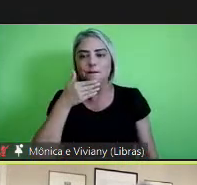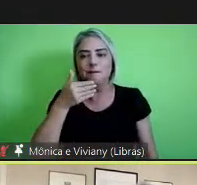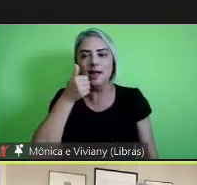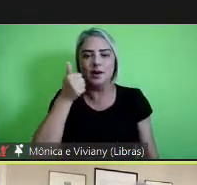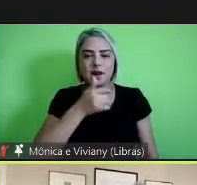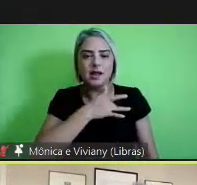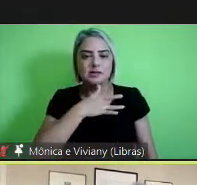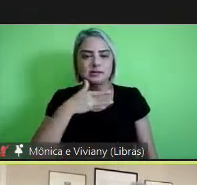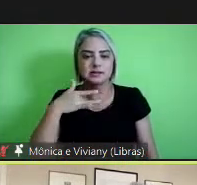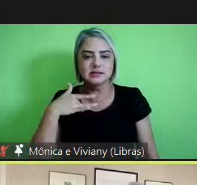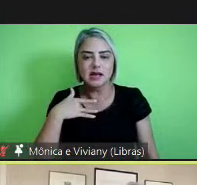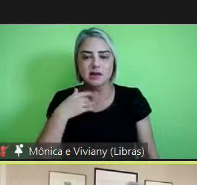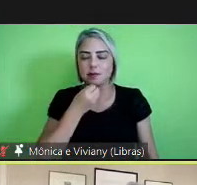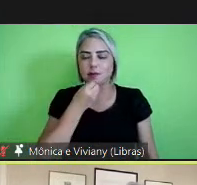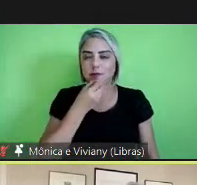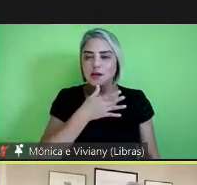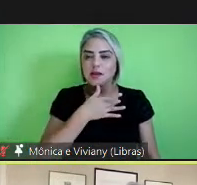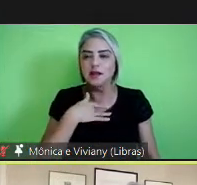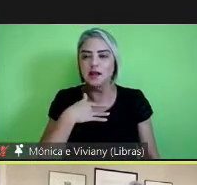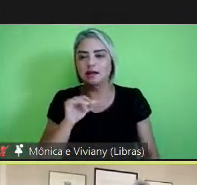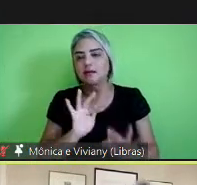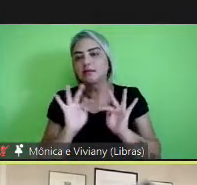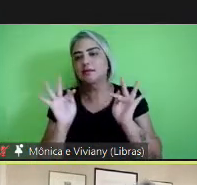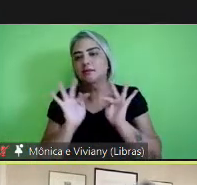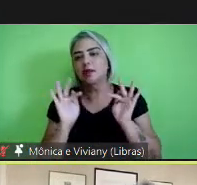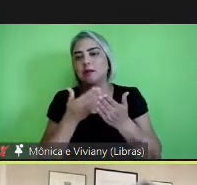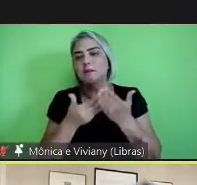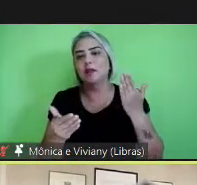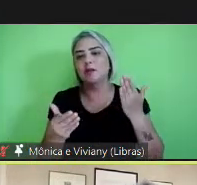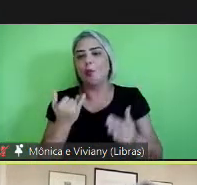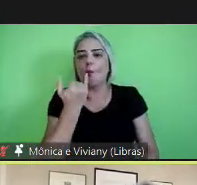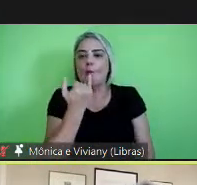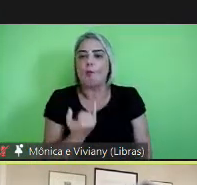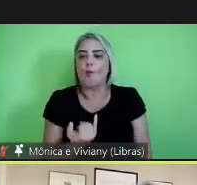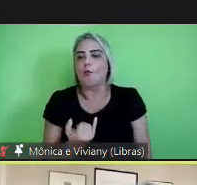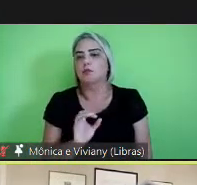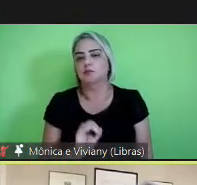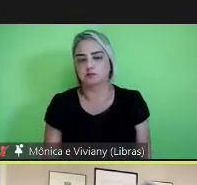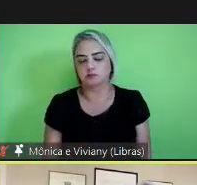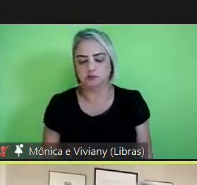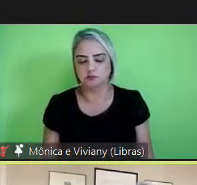than simply losing weight. I'm just going to minimize you guys. There we go.